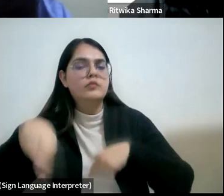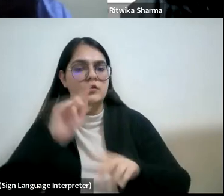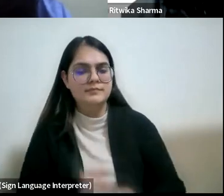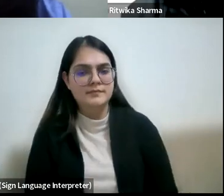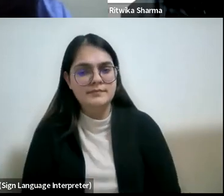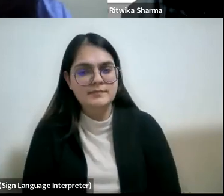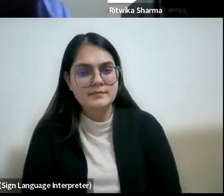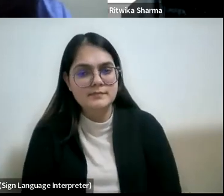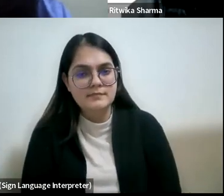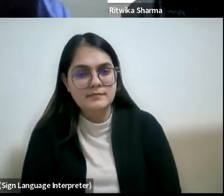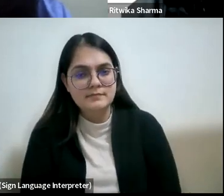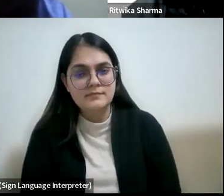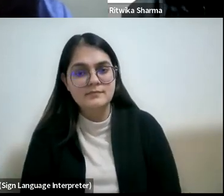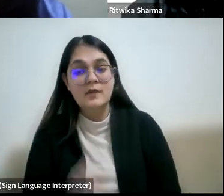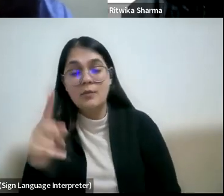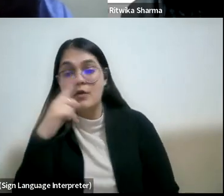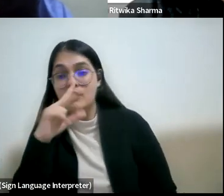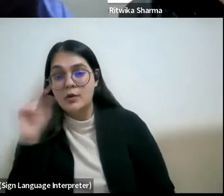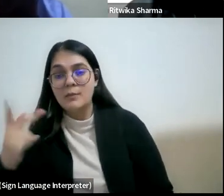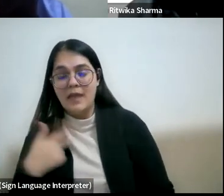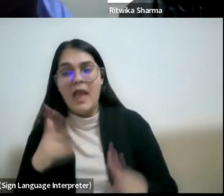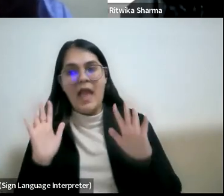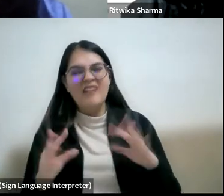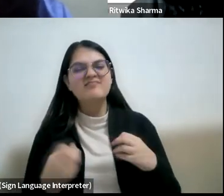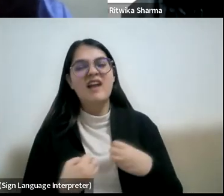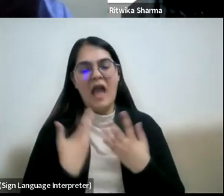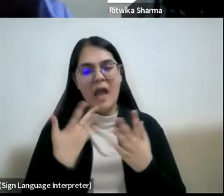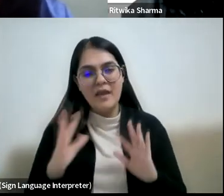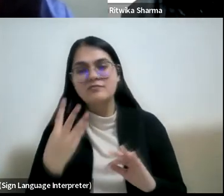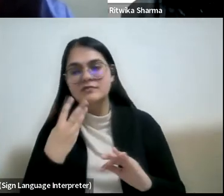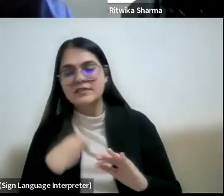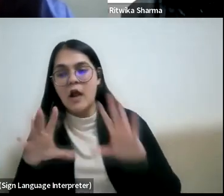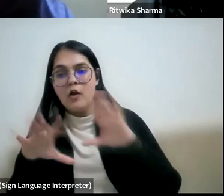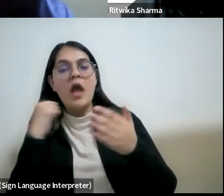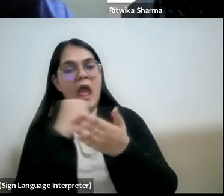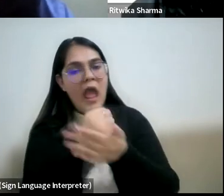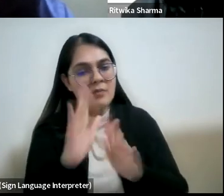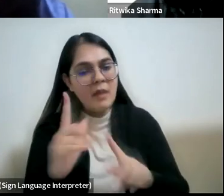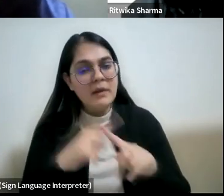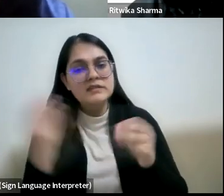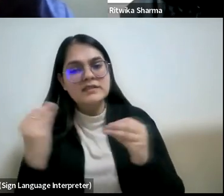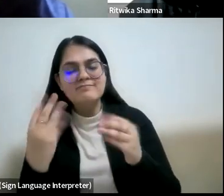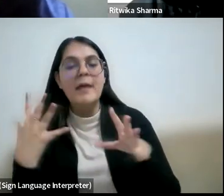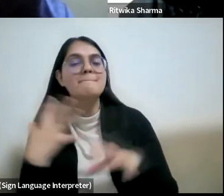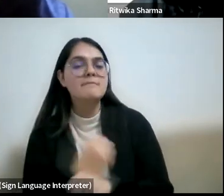I think I'll again have to say this makes me both happy and sad about the constitution, but we'll leave it at